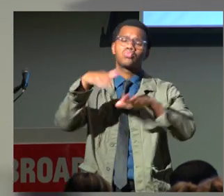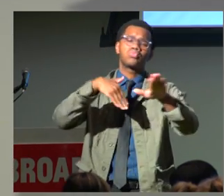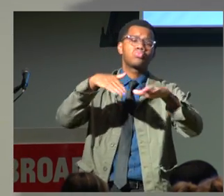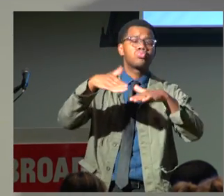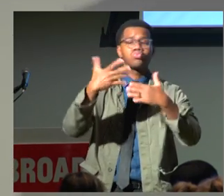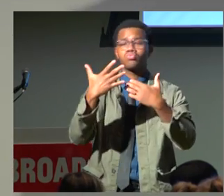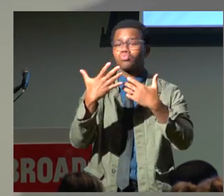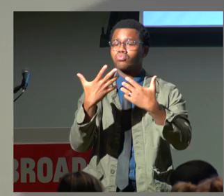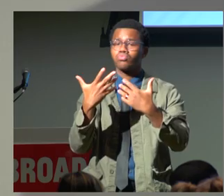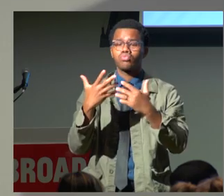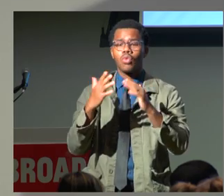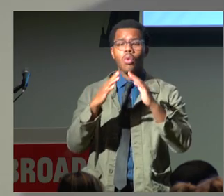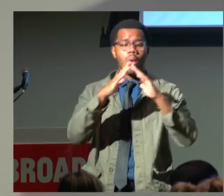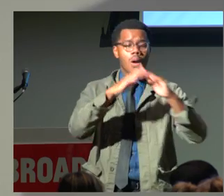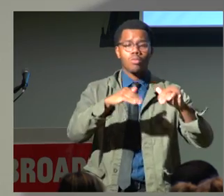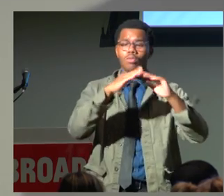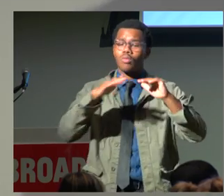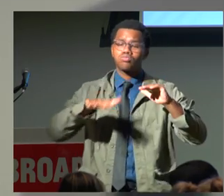And